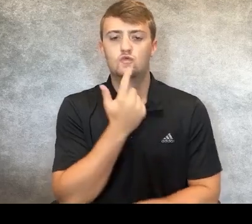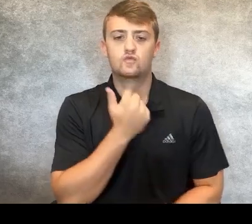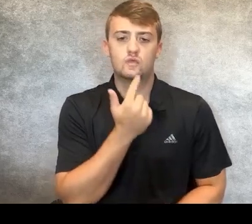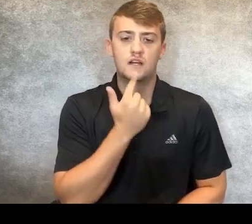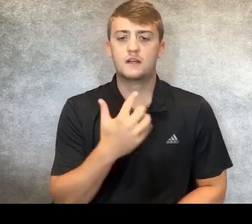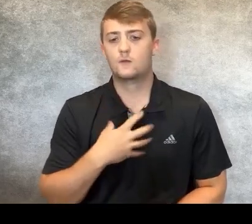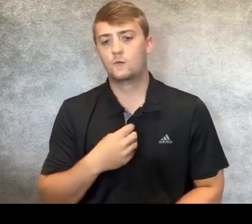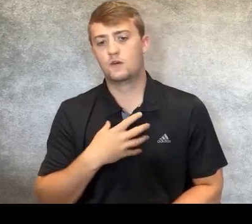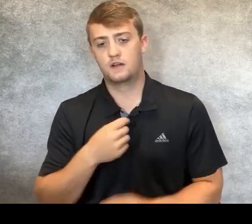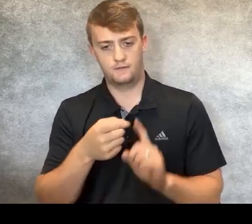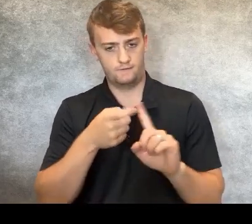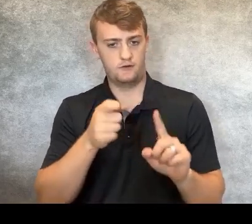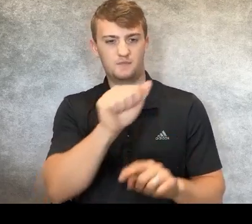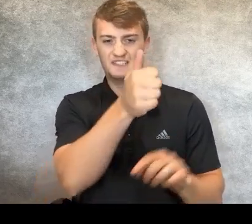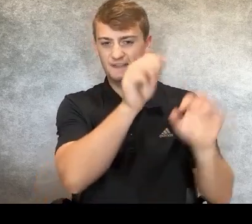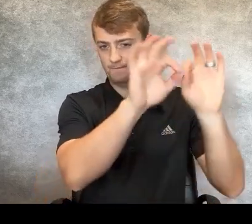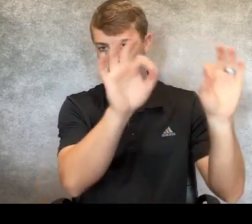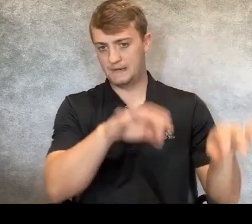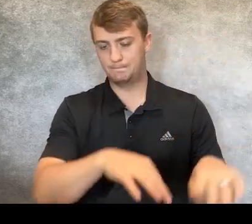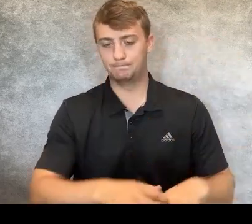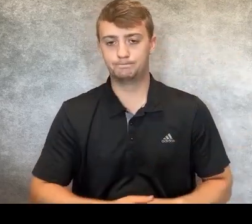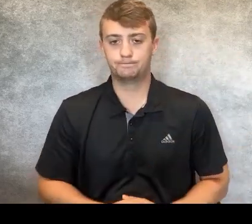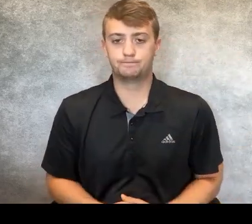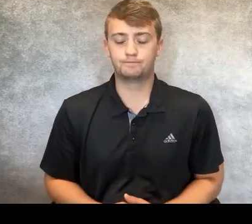white counters from our tin frame.